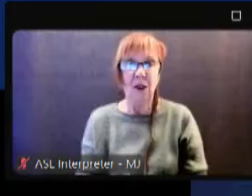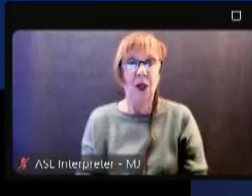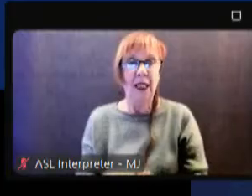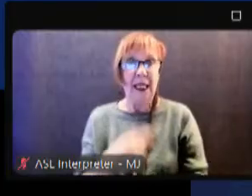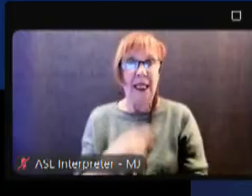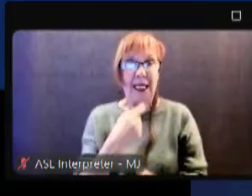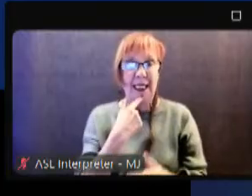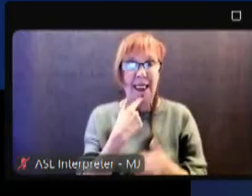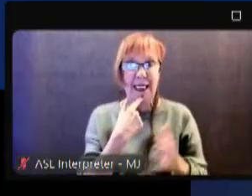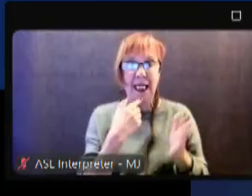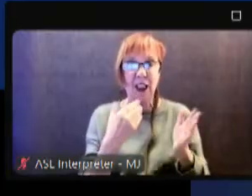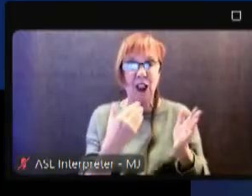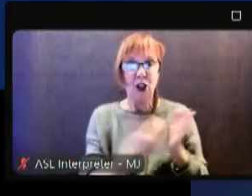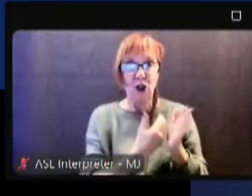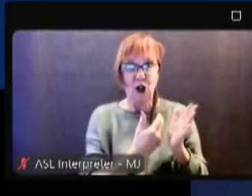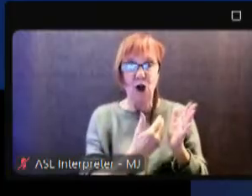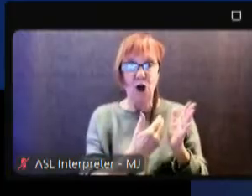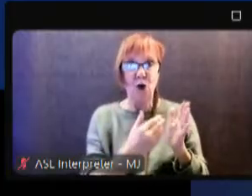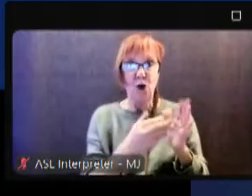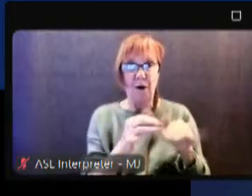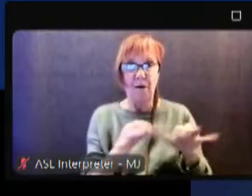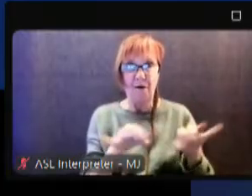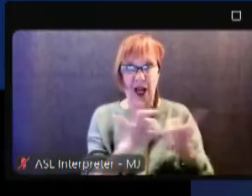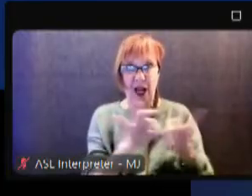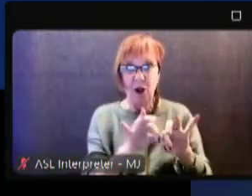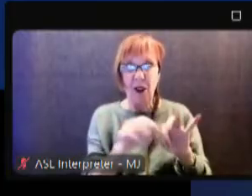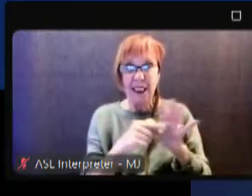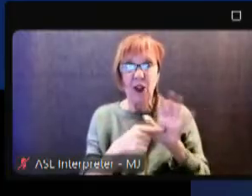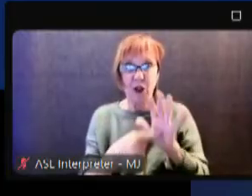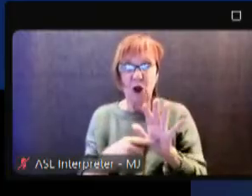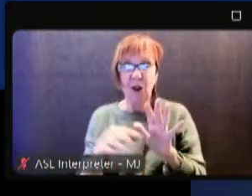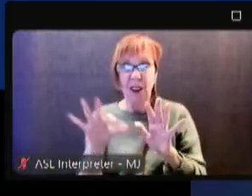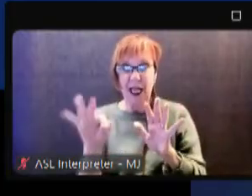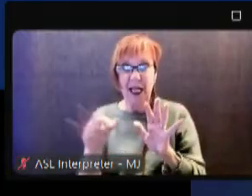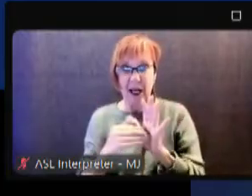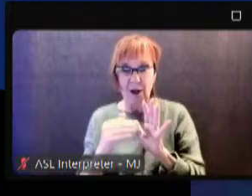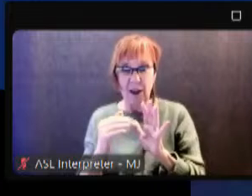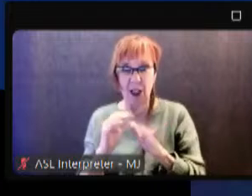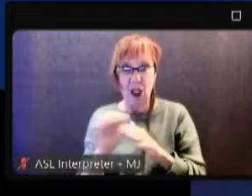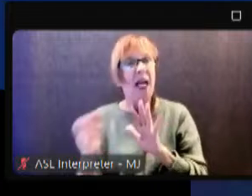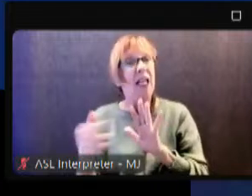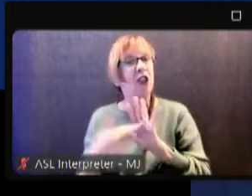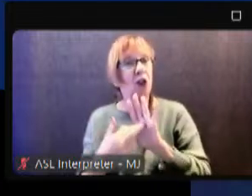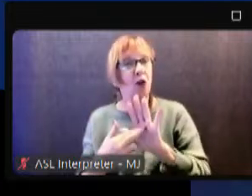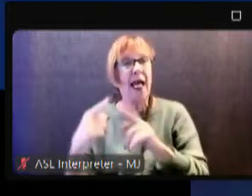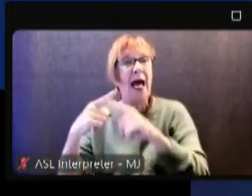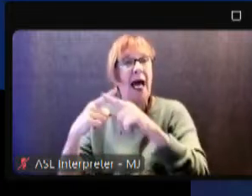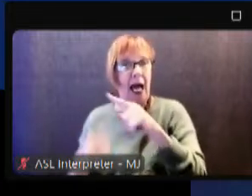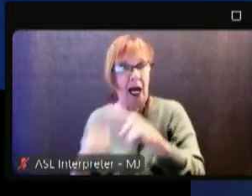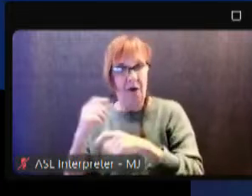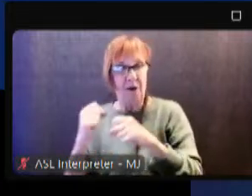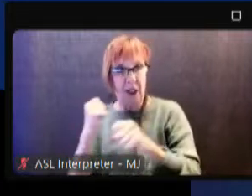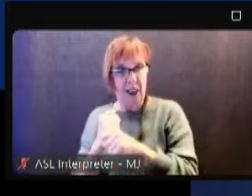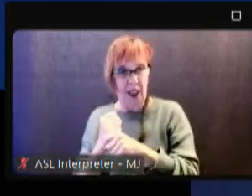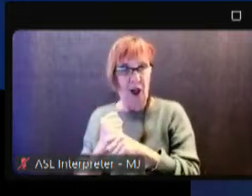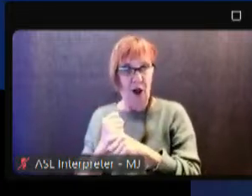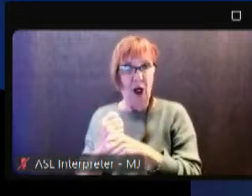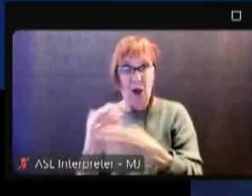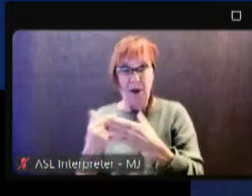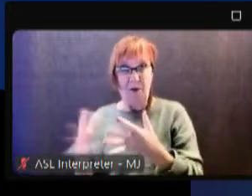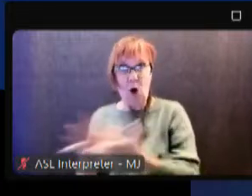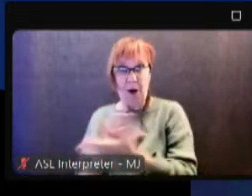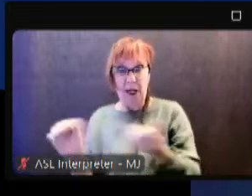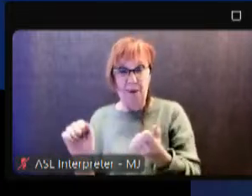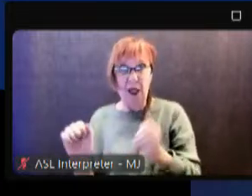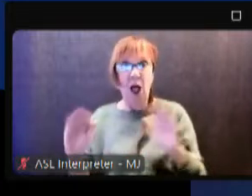sample $900,000 in improvements. And that's reflecting that half the year that was before the damage